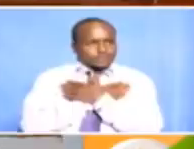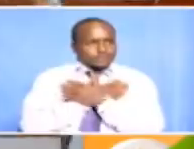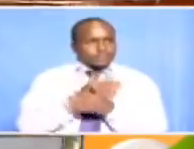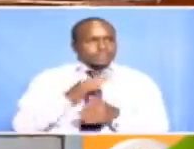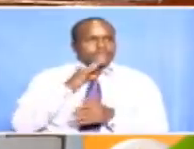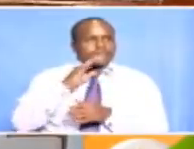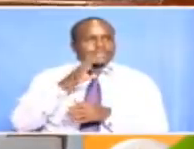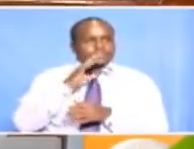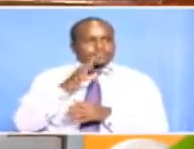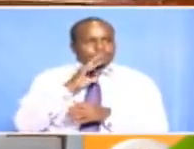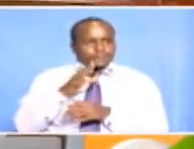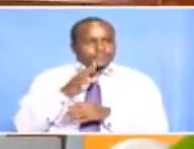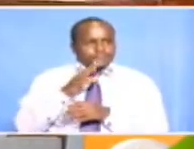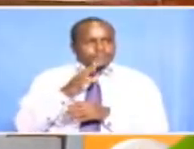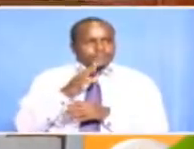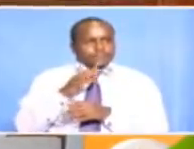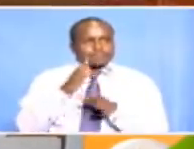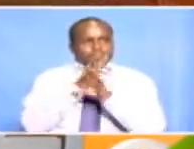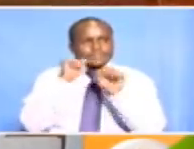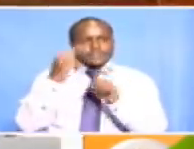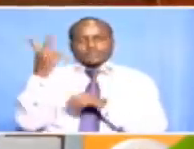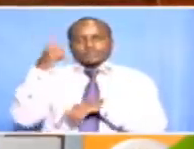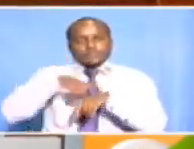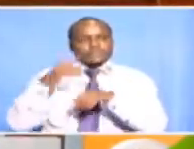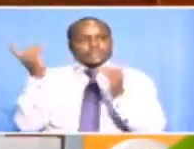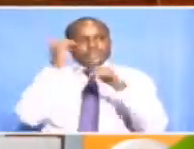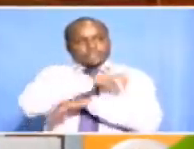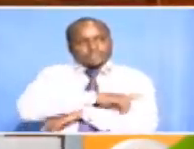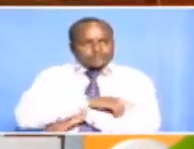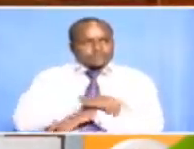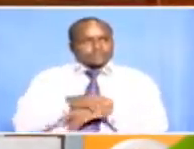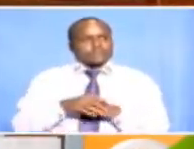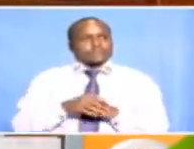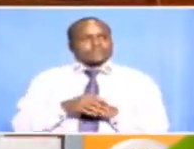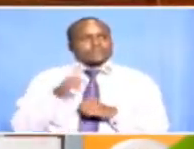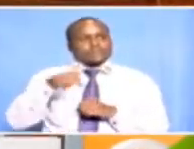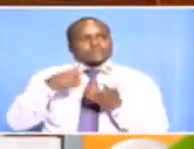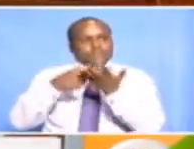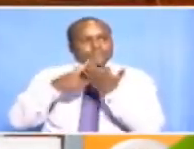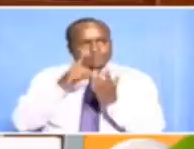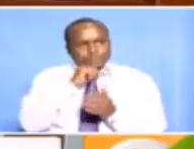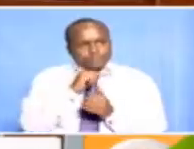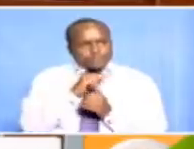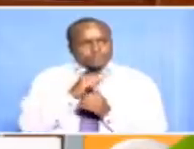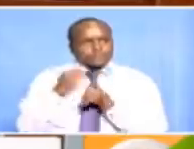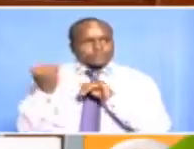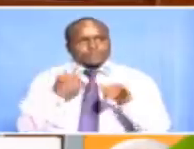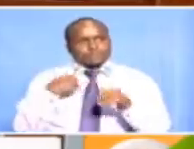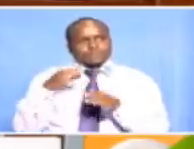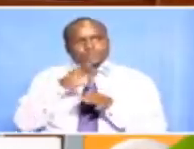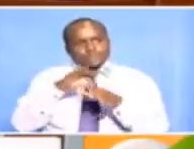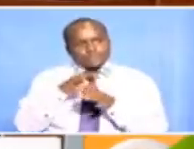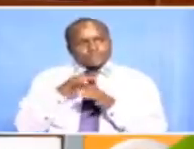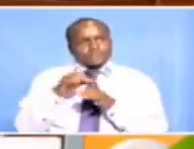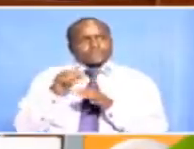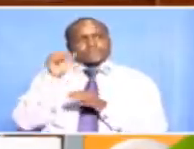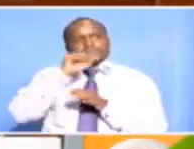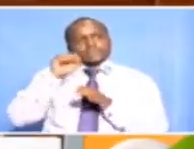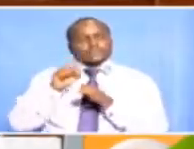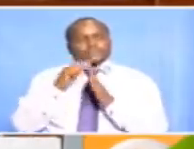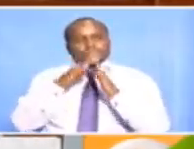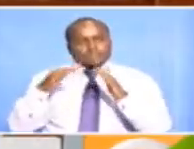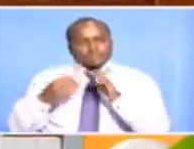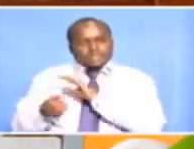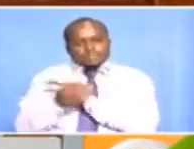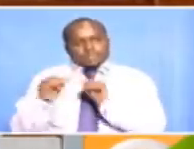on daily basis, twice, in fact, a day. Did you speak to him today? Today I had a conversation with him. I invited me for tea at State House. I explained about Pumwani. And let me